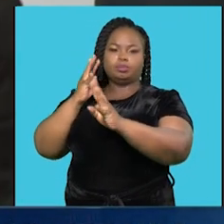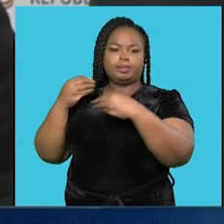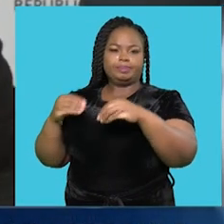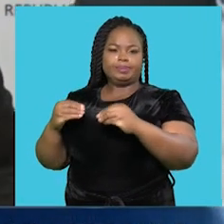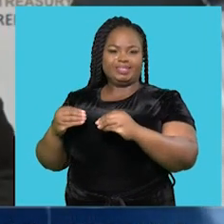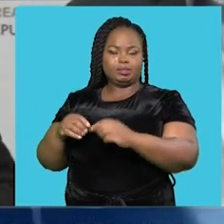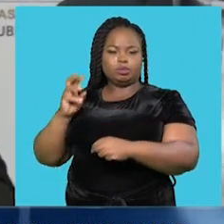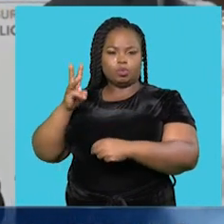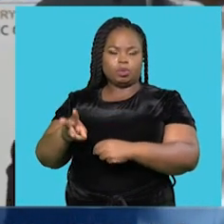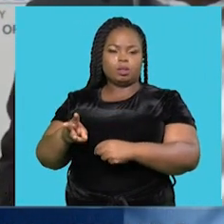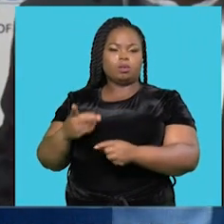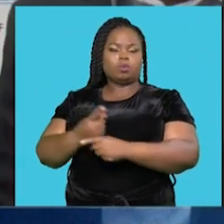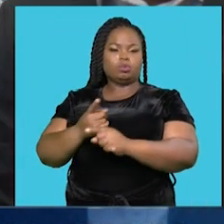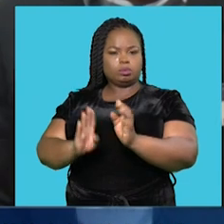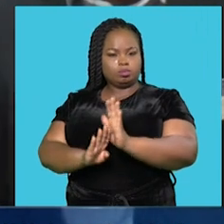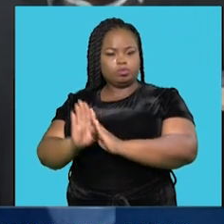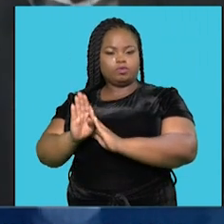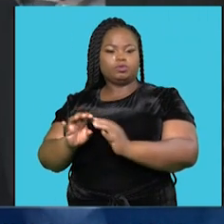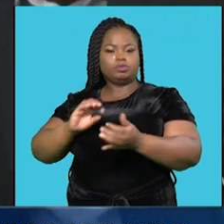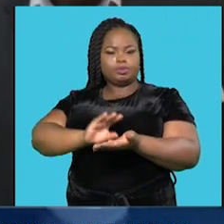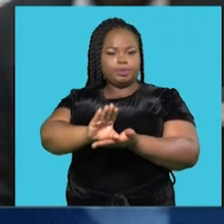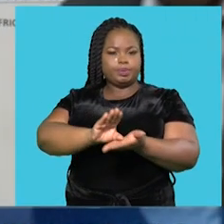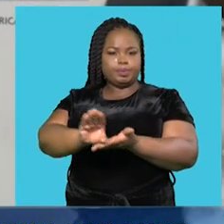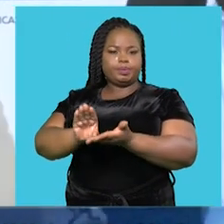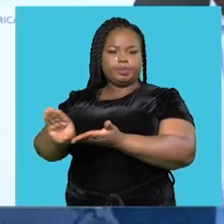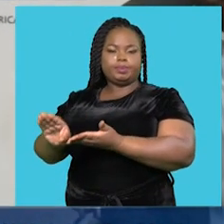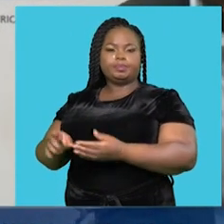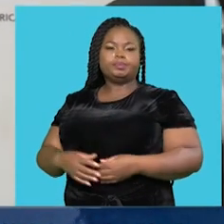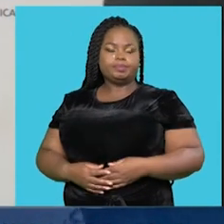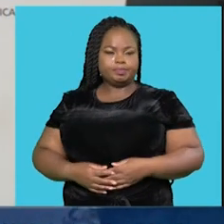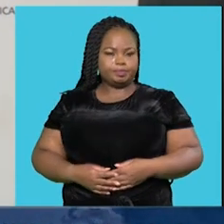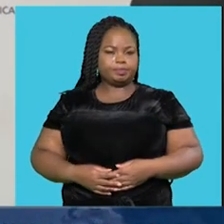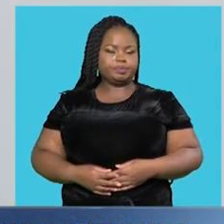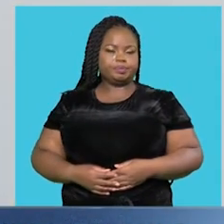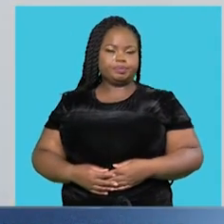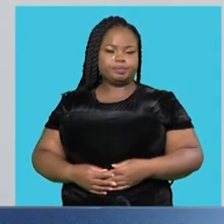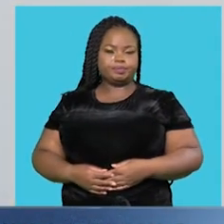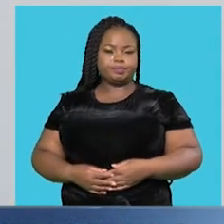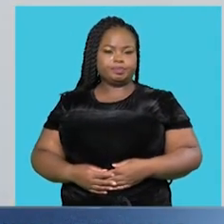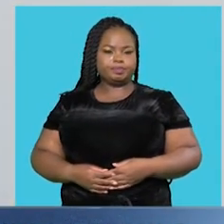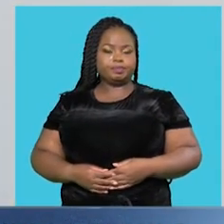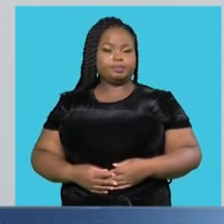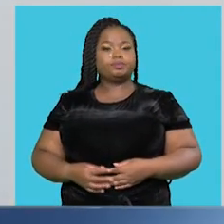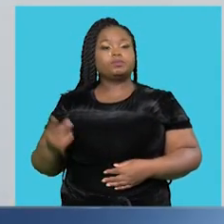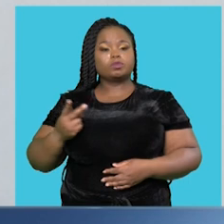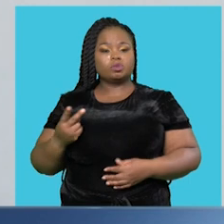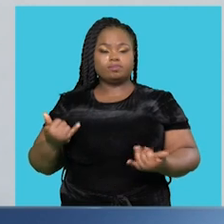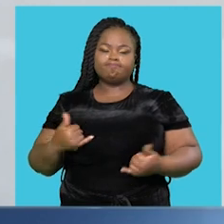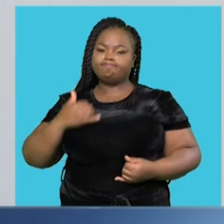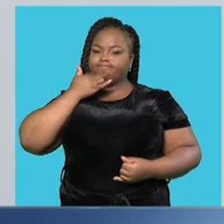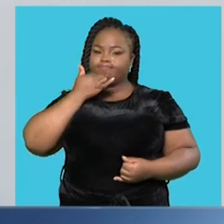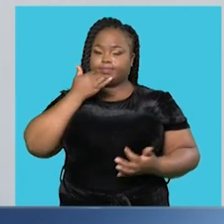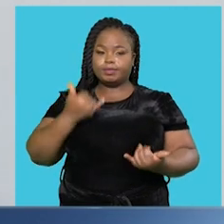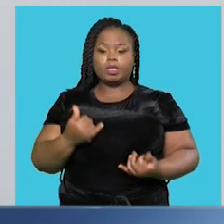setšhaba esitana le go rarabolola maima a teng fapheng la maatla le motlakase. Let me also just say I'm very much pleased that